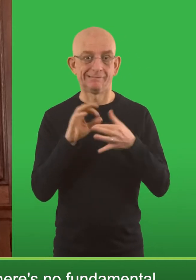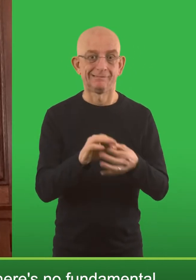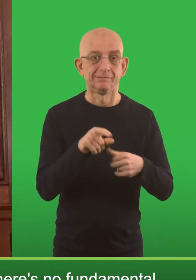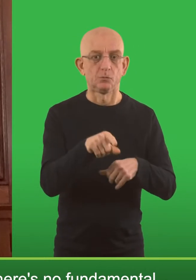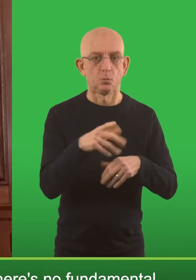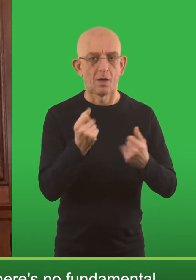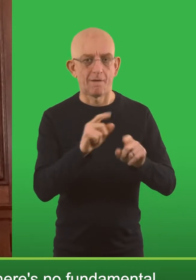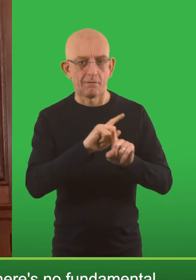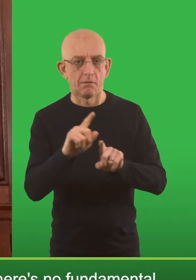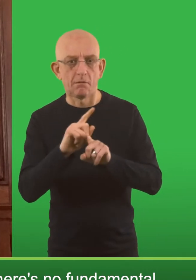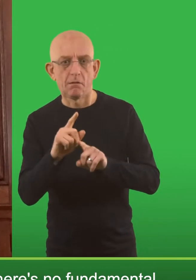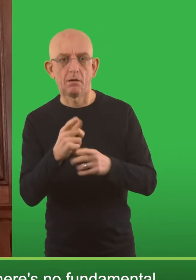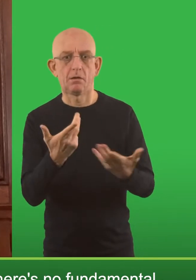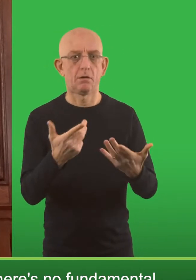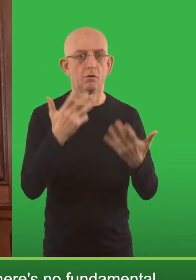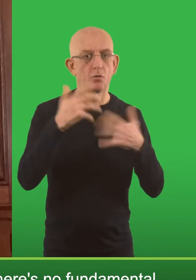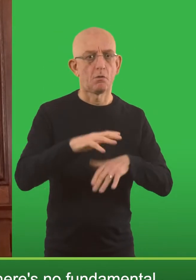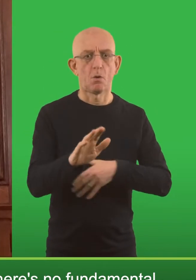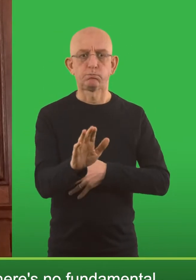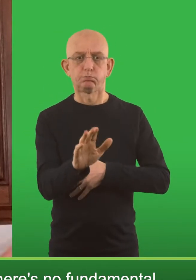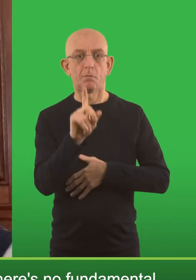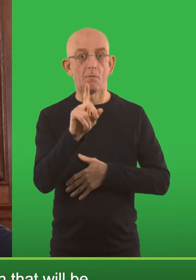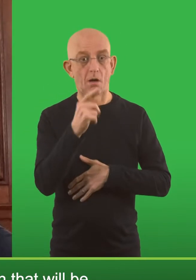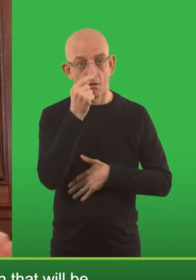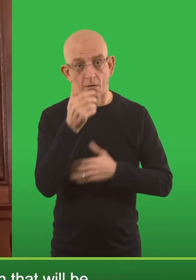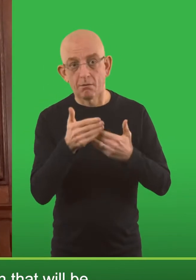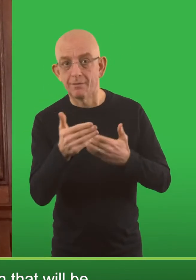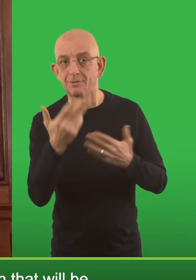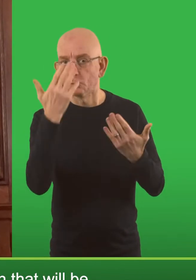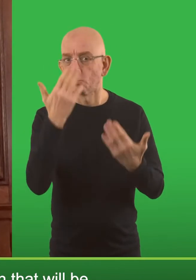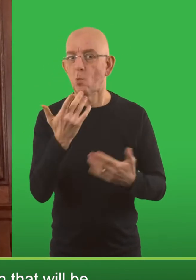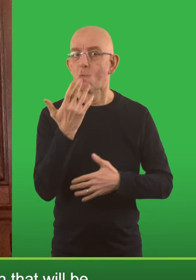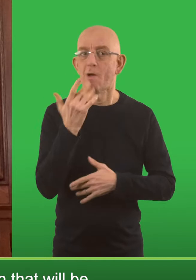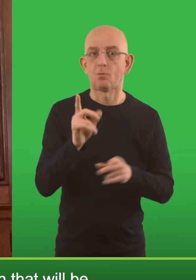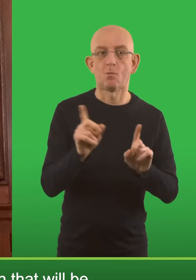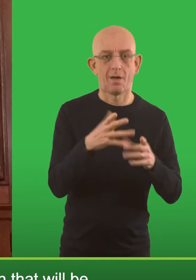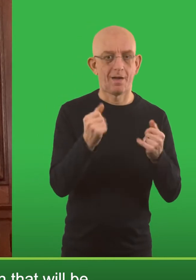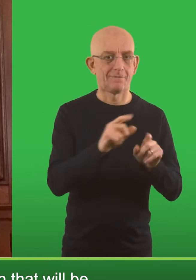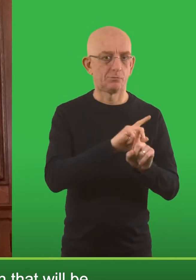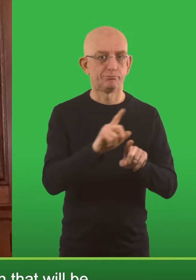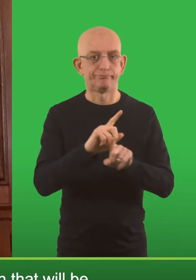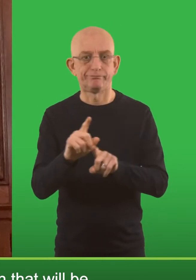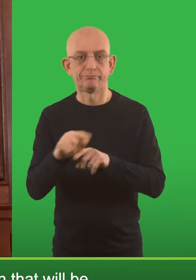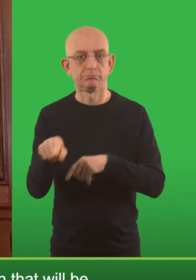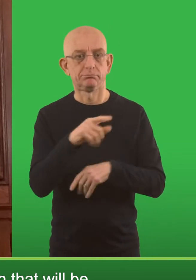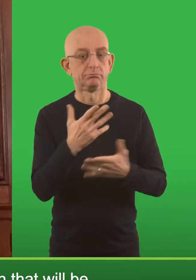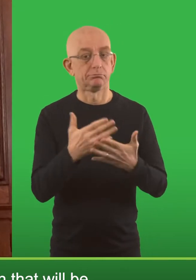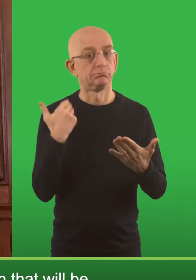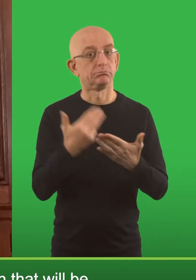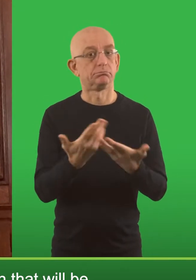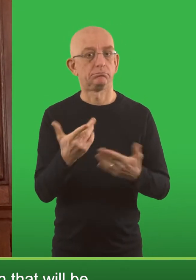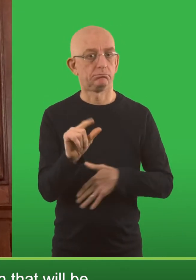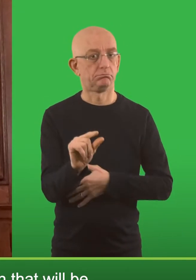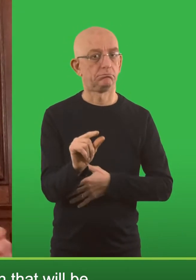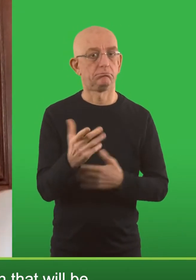fundamental risk assessment that's changed with regard to variants of concern, though that may change. We don't know when that will be. But all